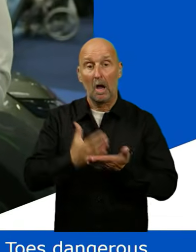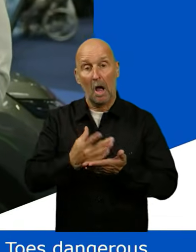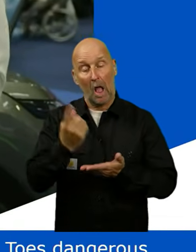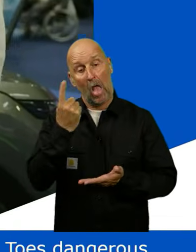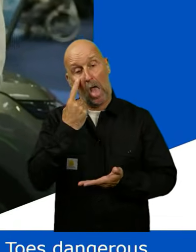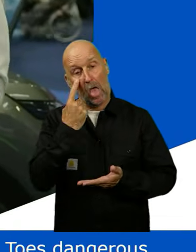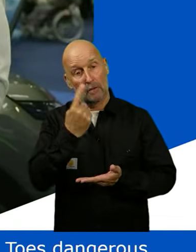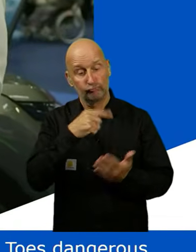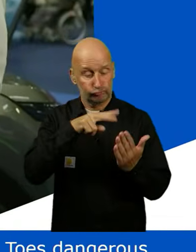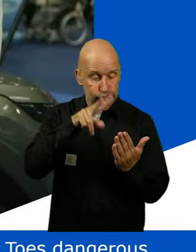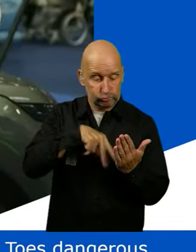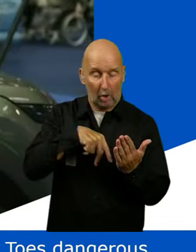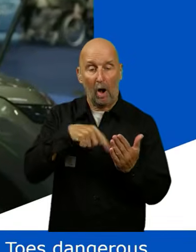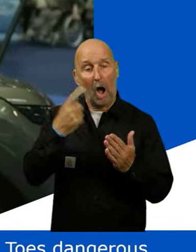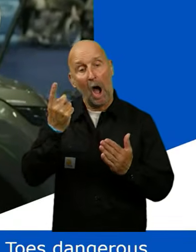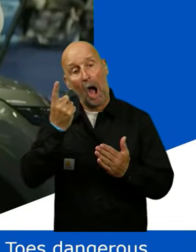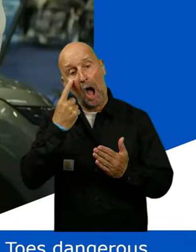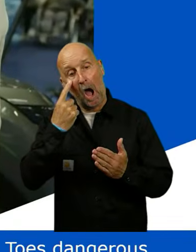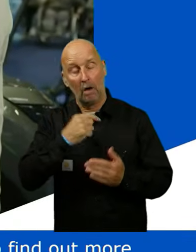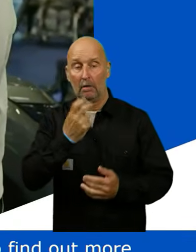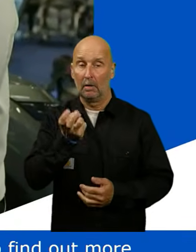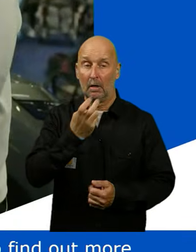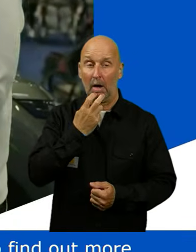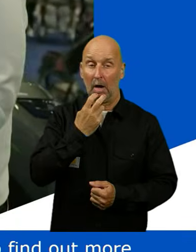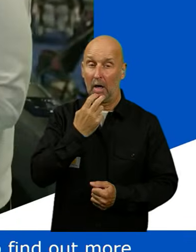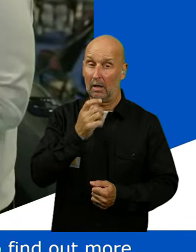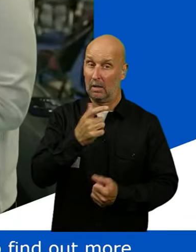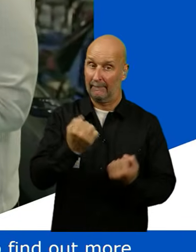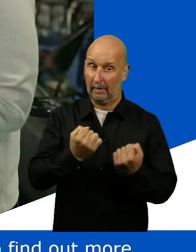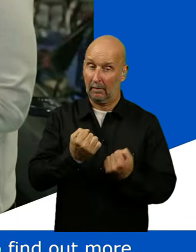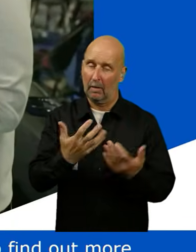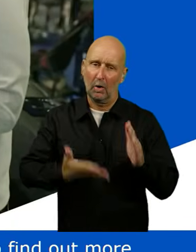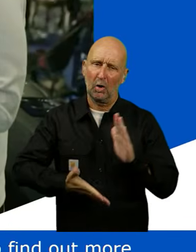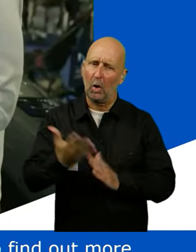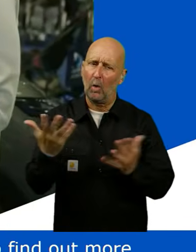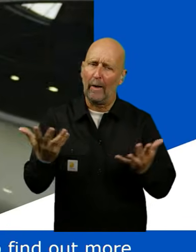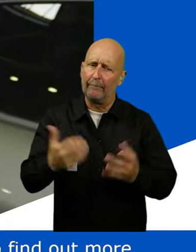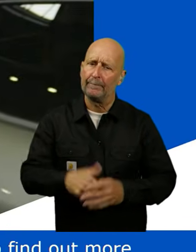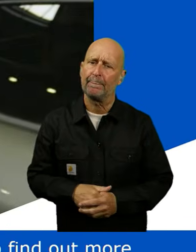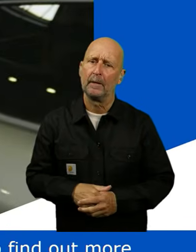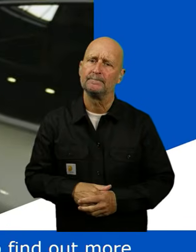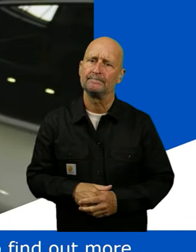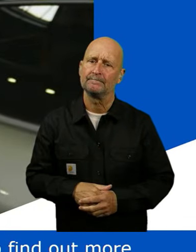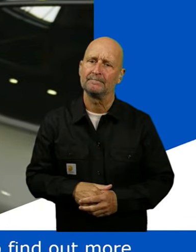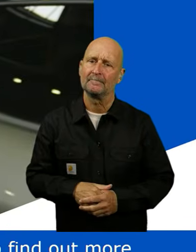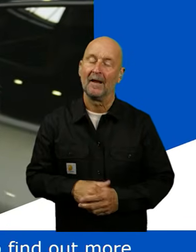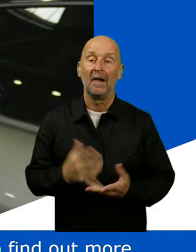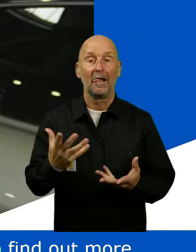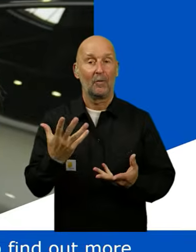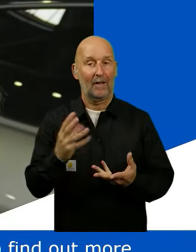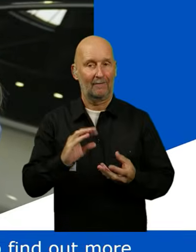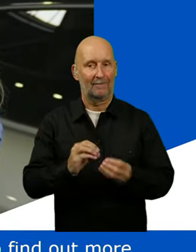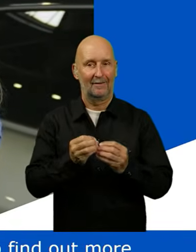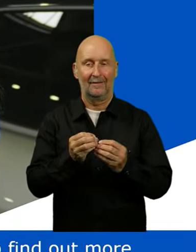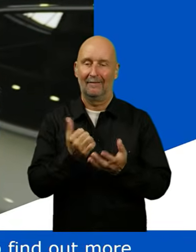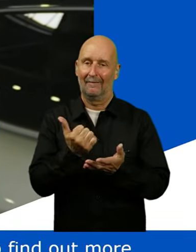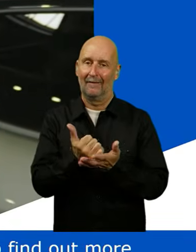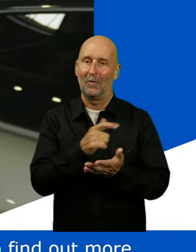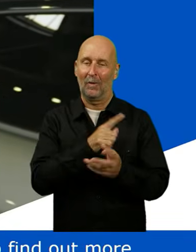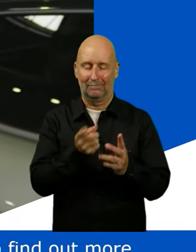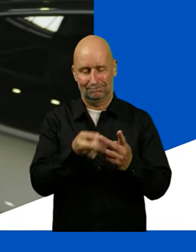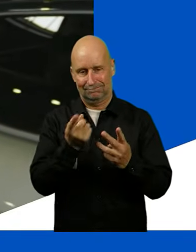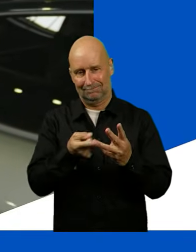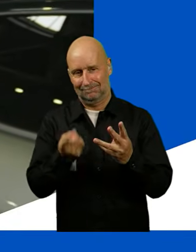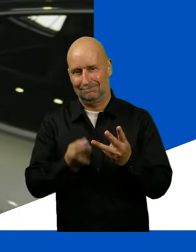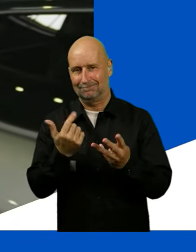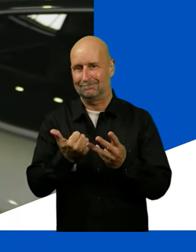of reading or looking into an electric vehicle, where can they go? So we've built a very good set of tools to